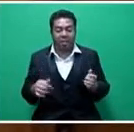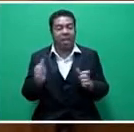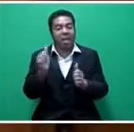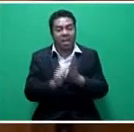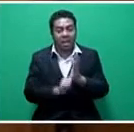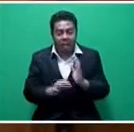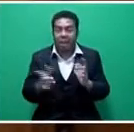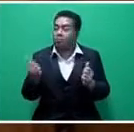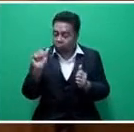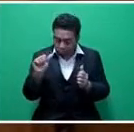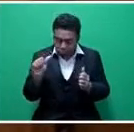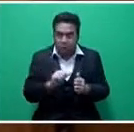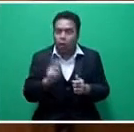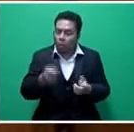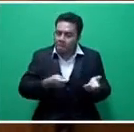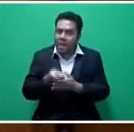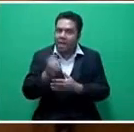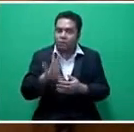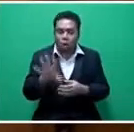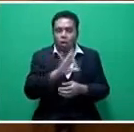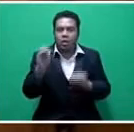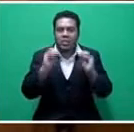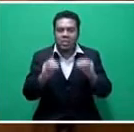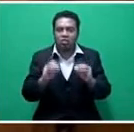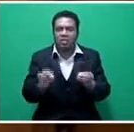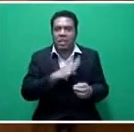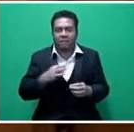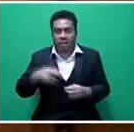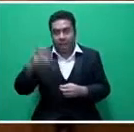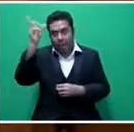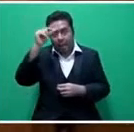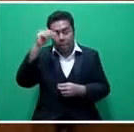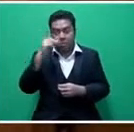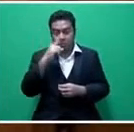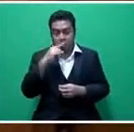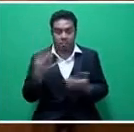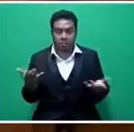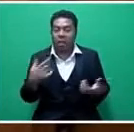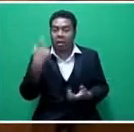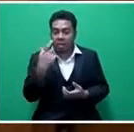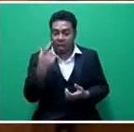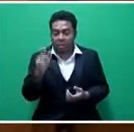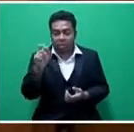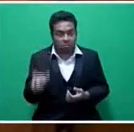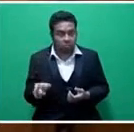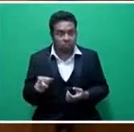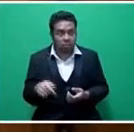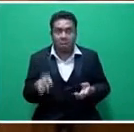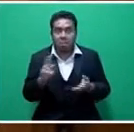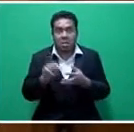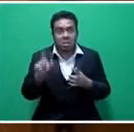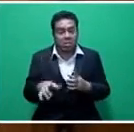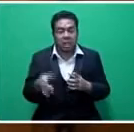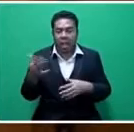maintenance, and of course it is also to pay for non-teaching staff such as librarians, caretakers, bursars,